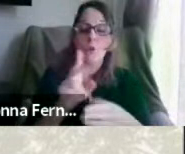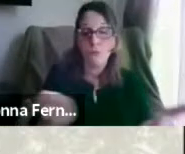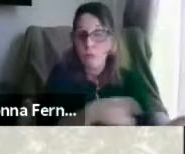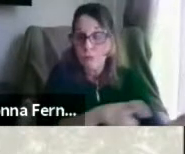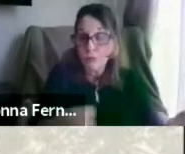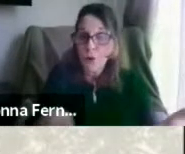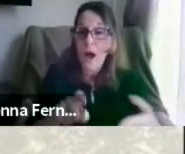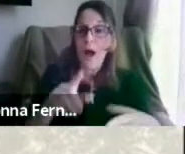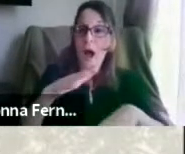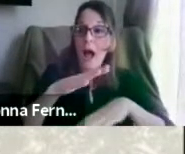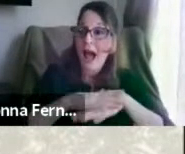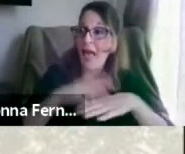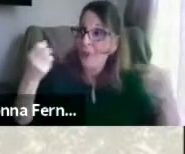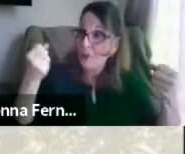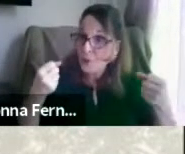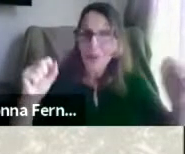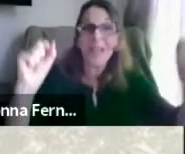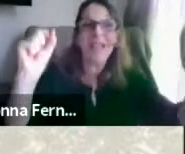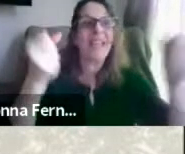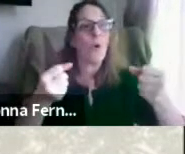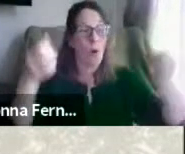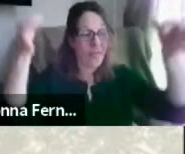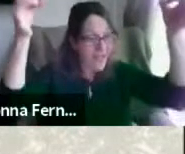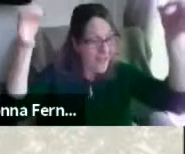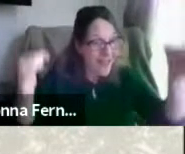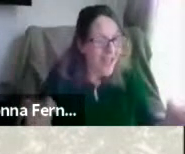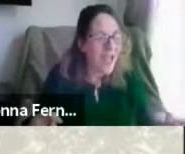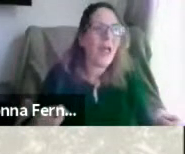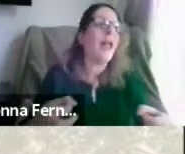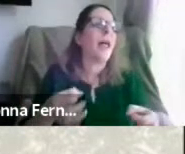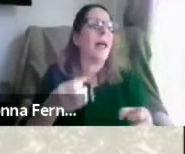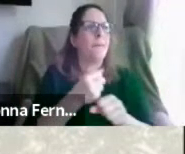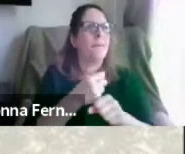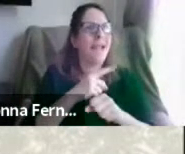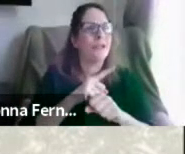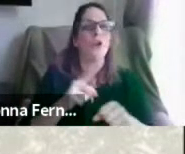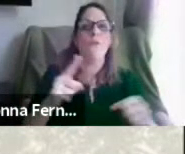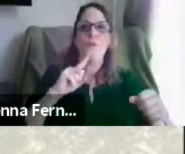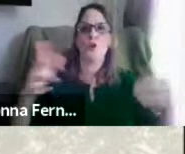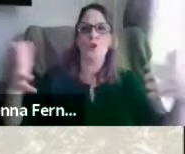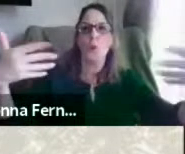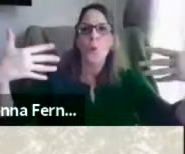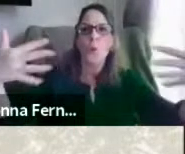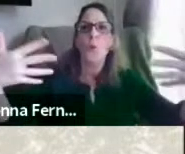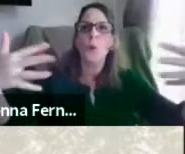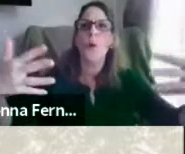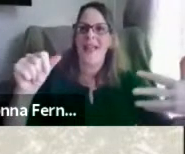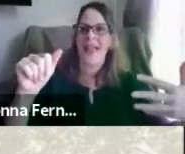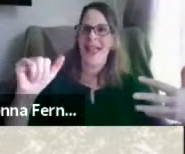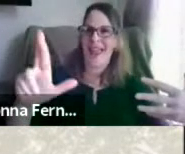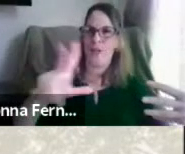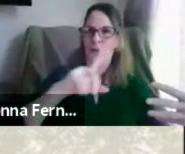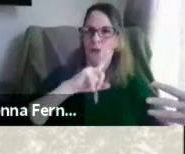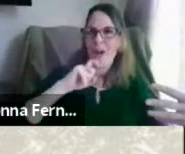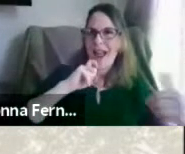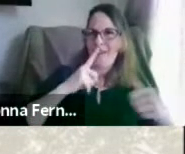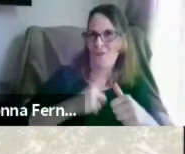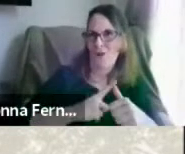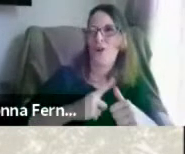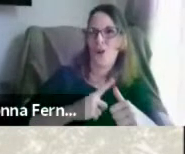the swing equipment or the handrails, make sure that it is thoroughly air dried prior to the children playing on it.